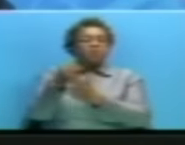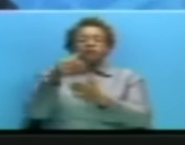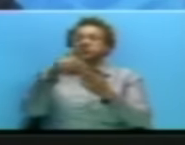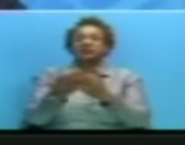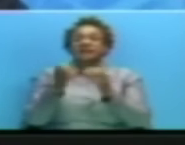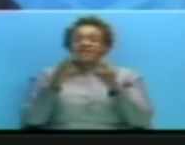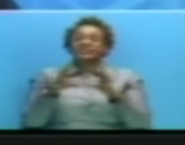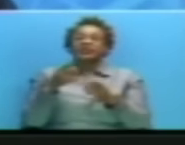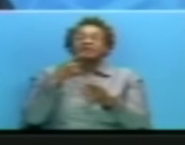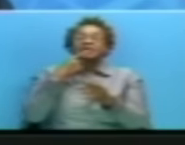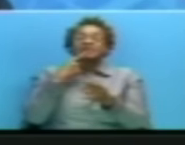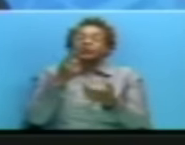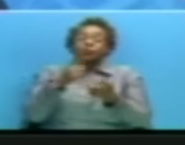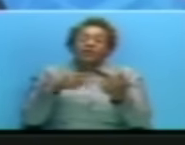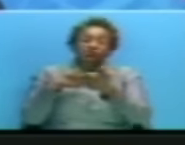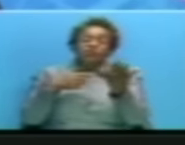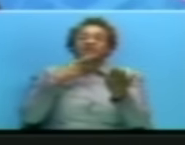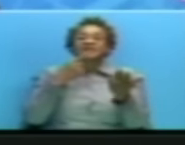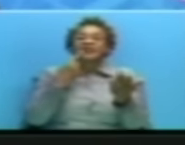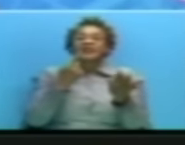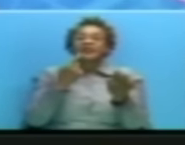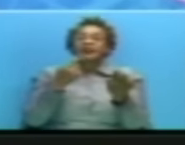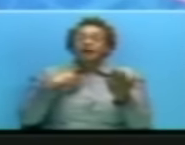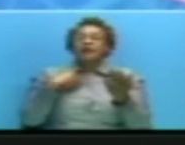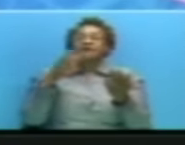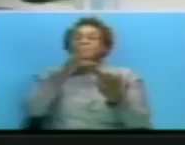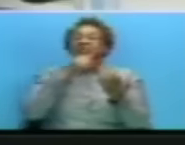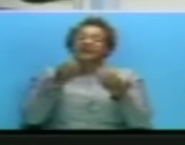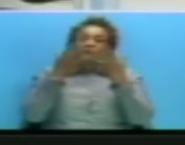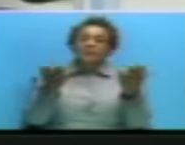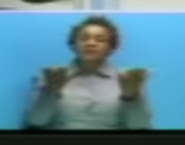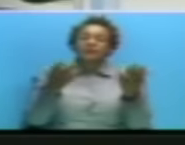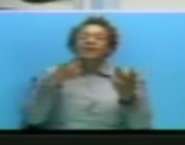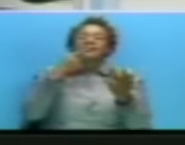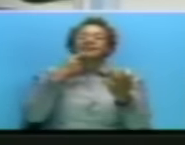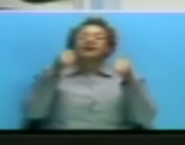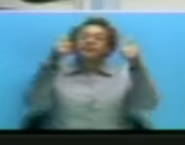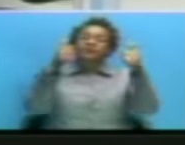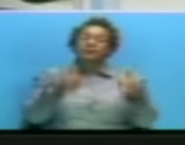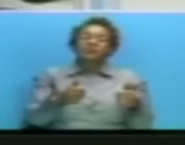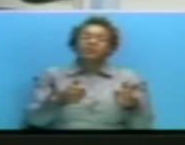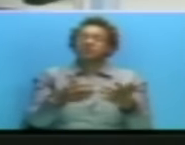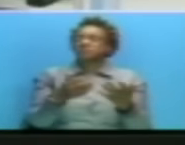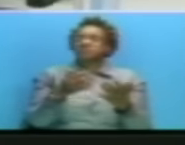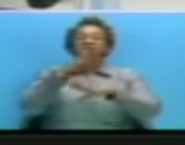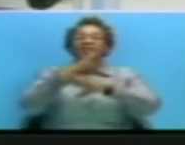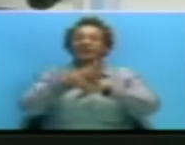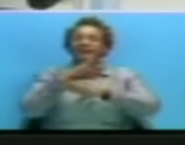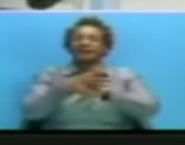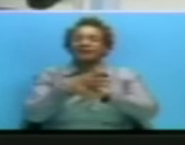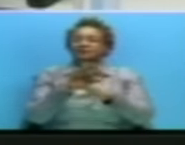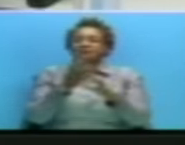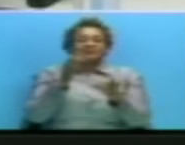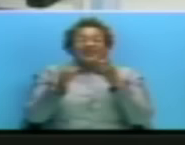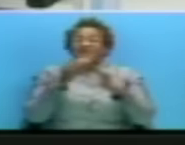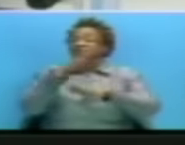They were actually told what you have said, that actually there was misinformation. They said the poster was photoshopped. By that time, well, if it was photoshopped, and